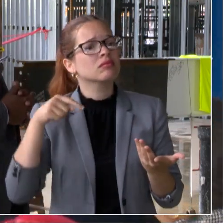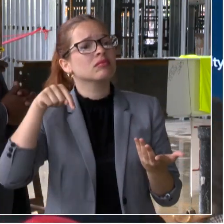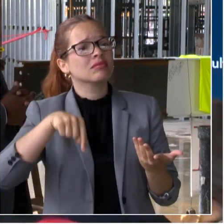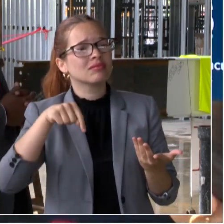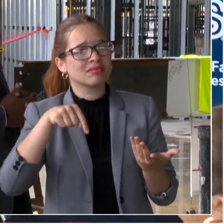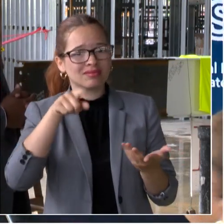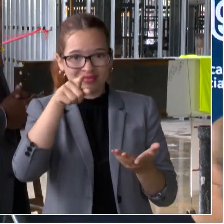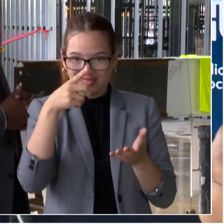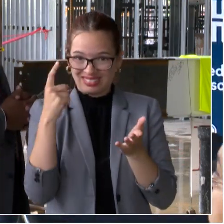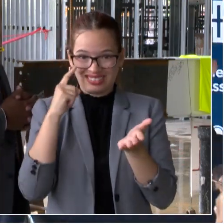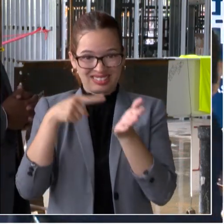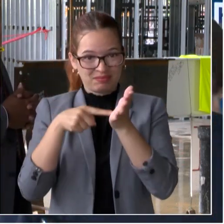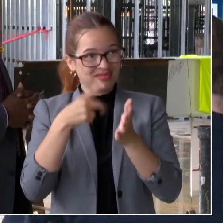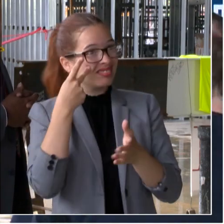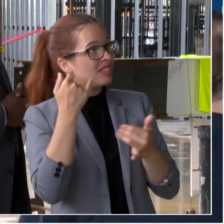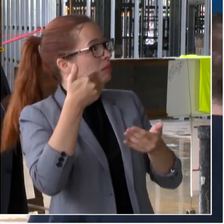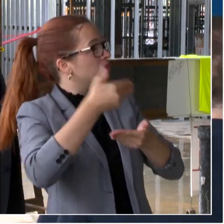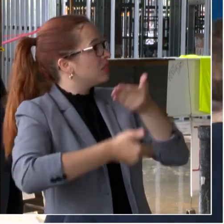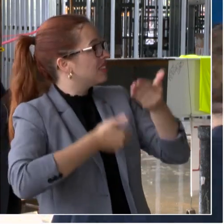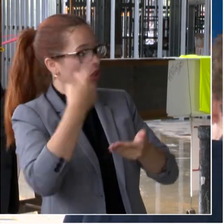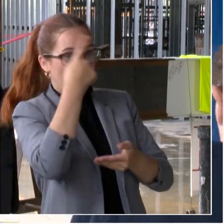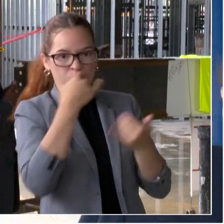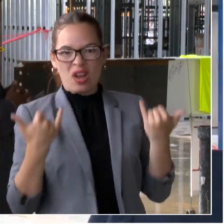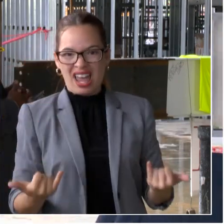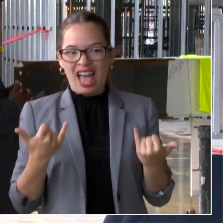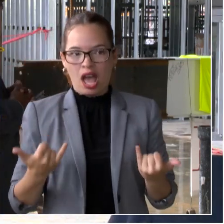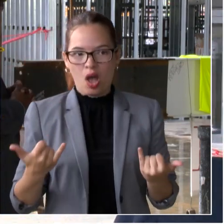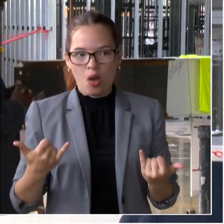7 Councilman Vincent Gray.